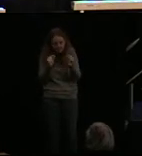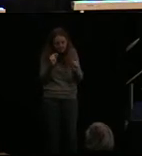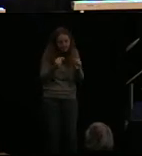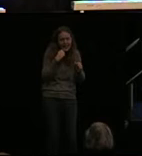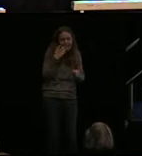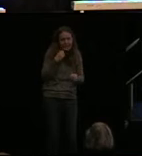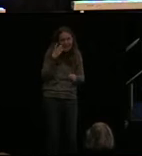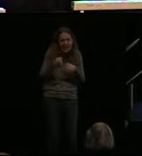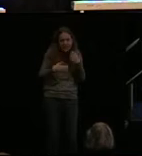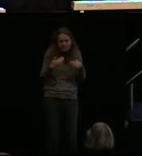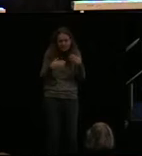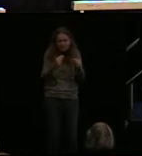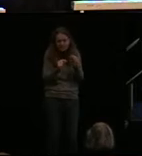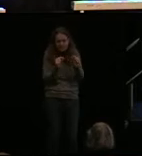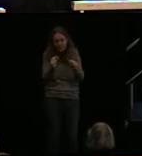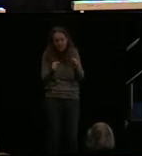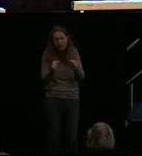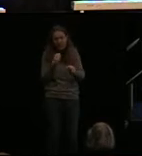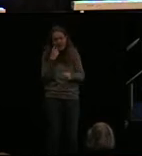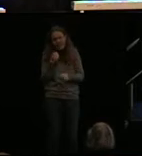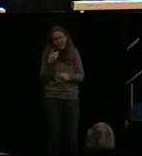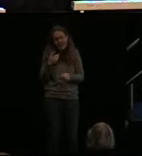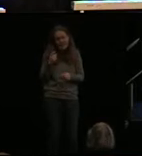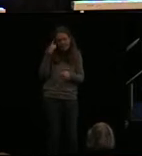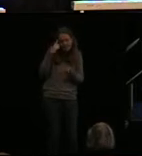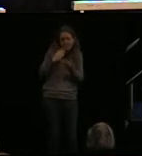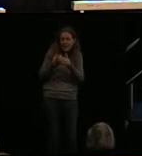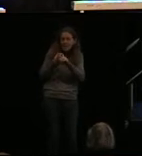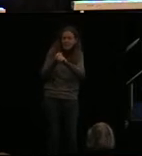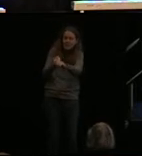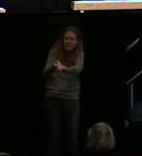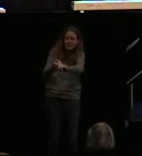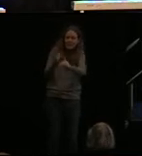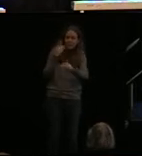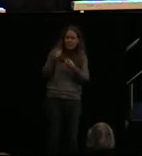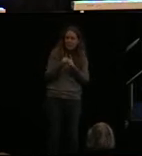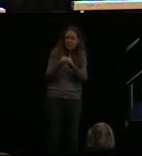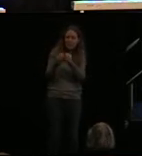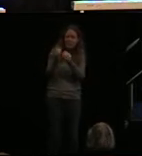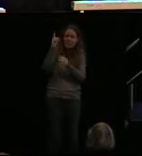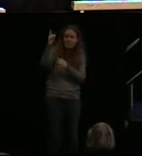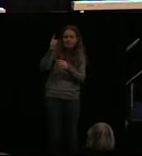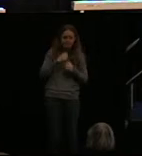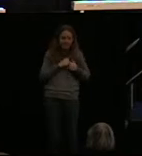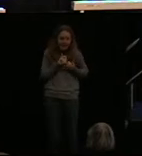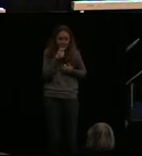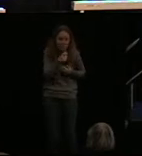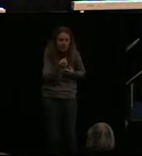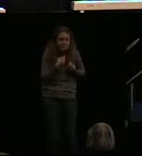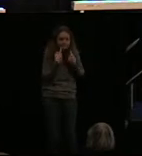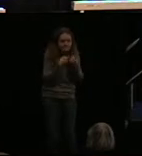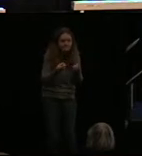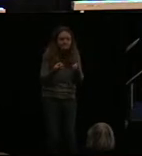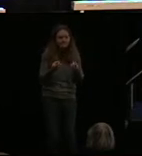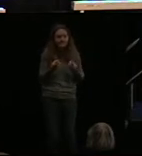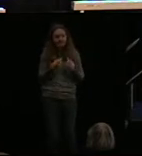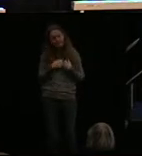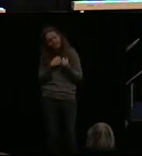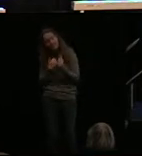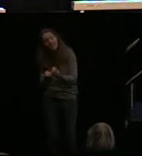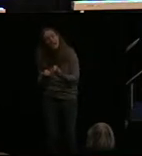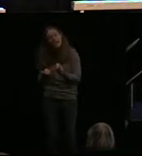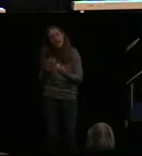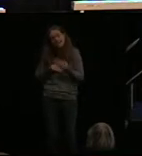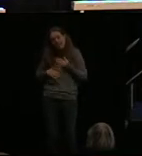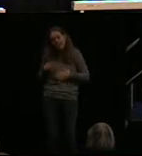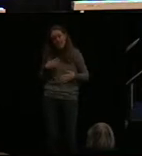day, the day-to-day faithfulness in our walk with God, the kind word, the act of kindness,